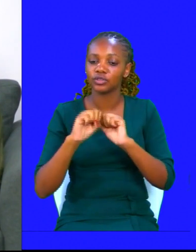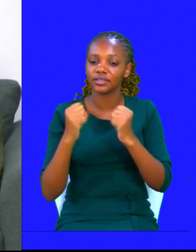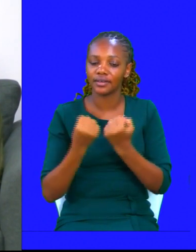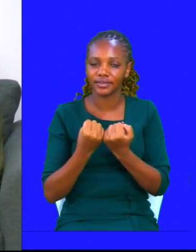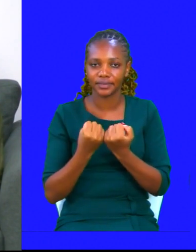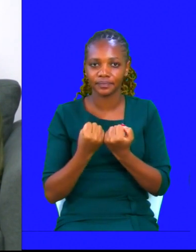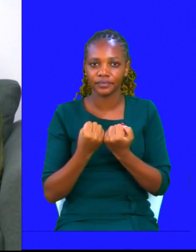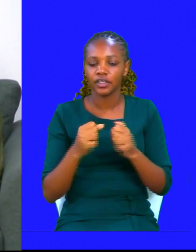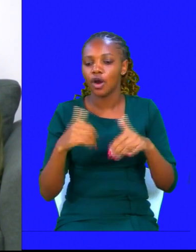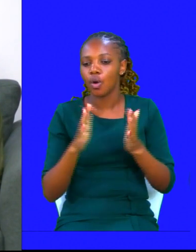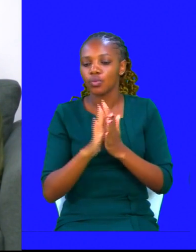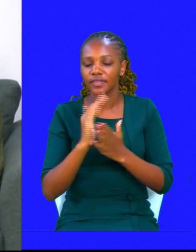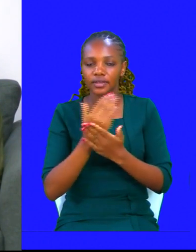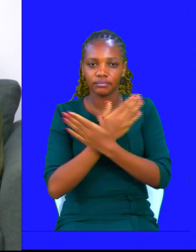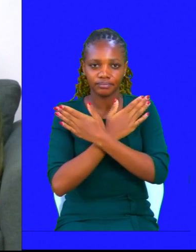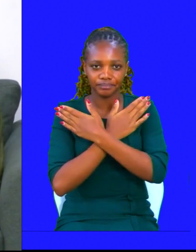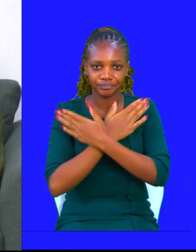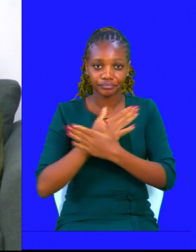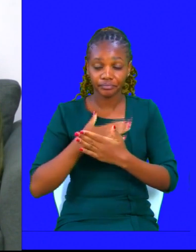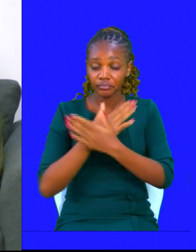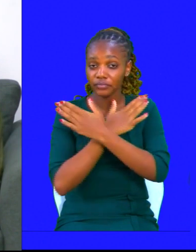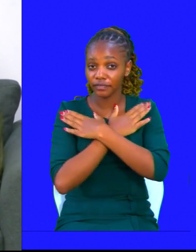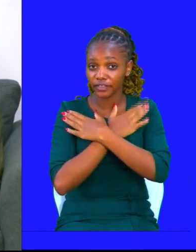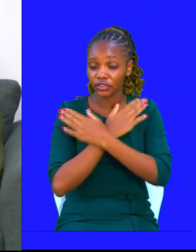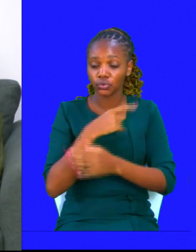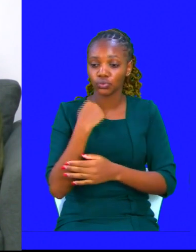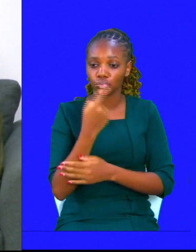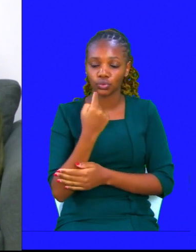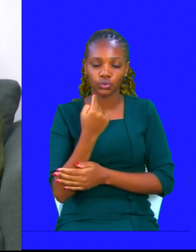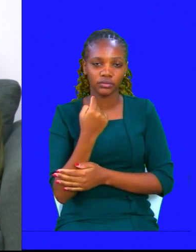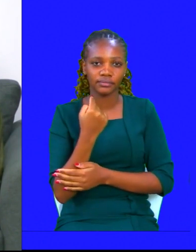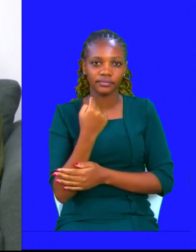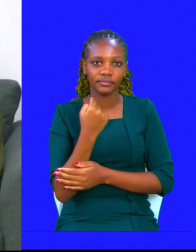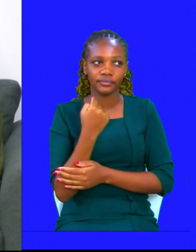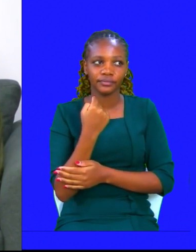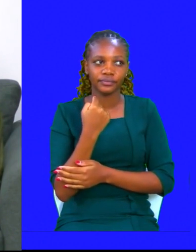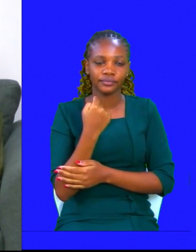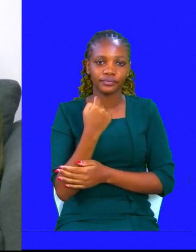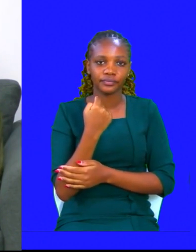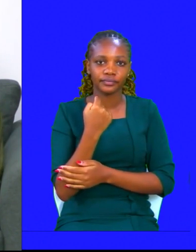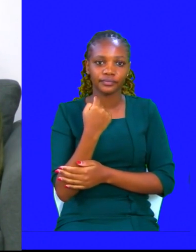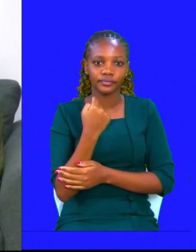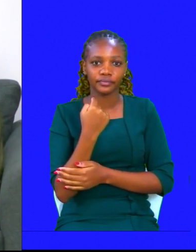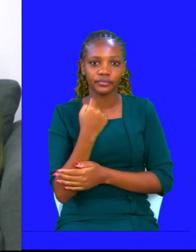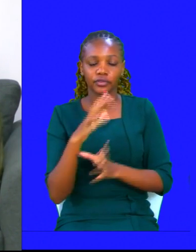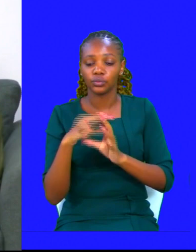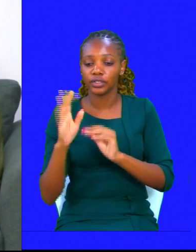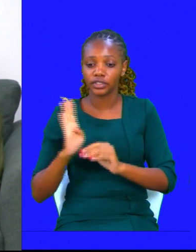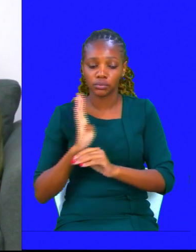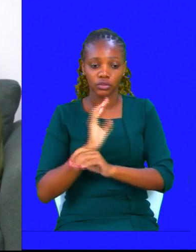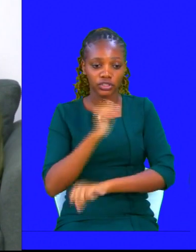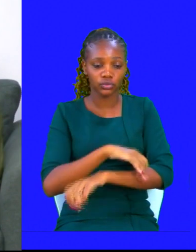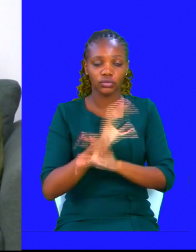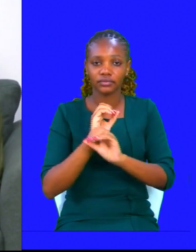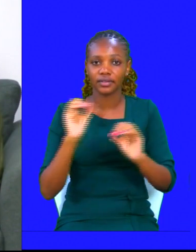or with some of my friends who did not have the privilege to be in a hidden place, because when you're boarding,